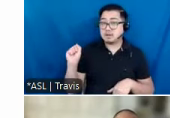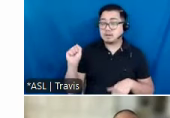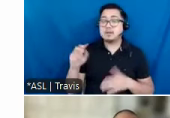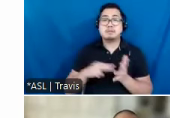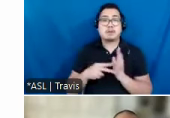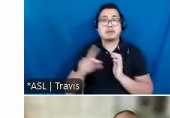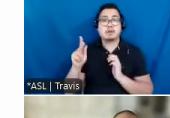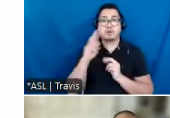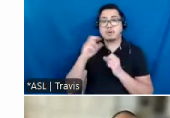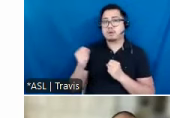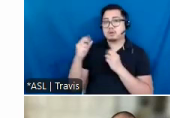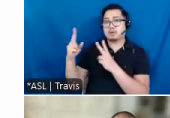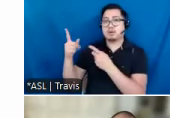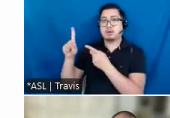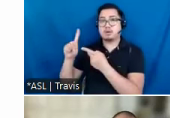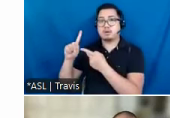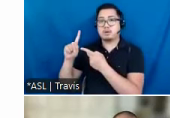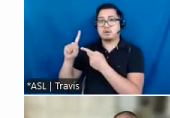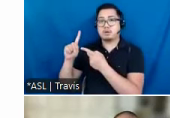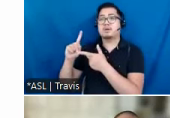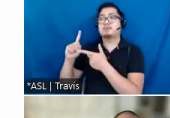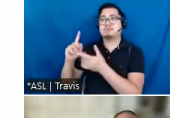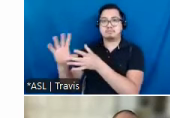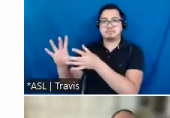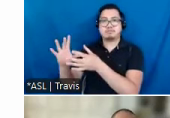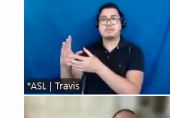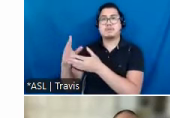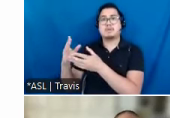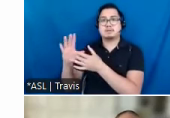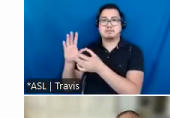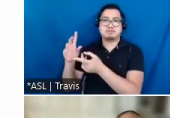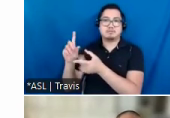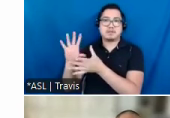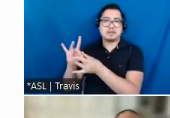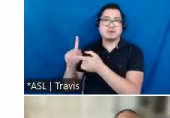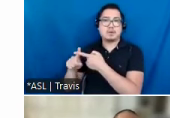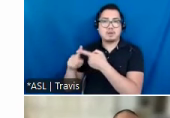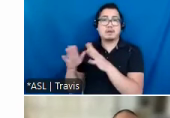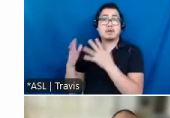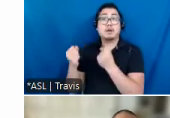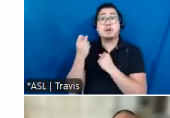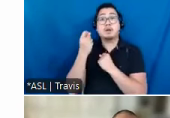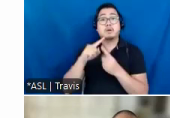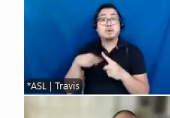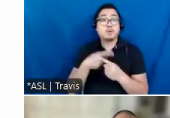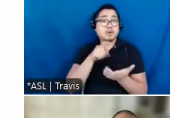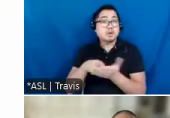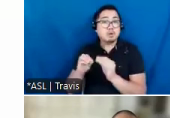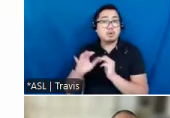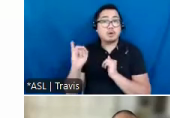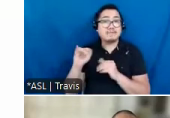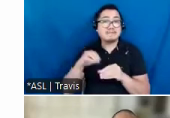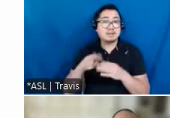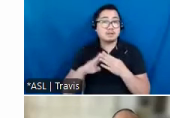gets uploaded and comes through public health. And during periods where there's more infections in the community,